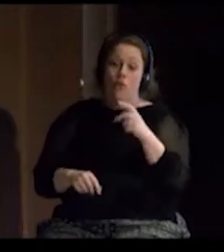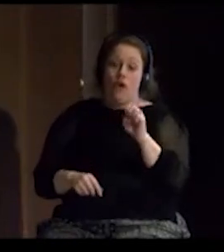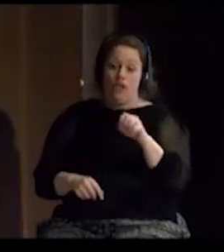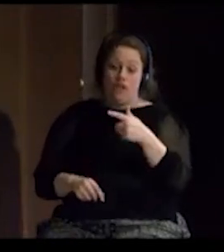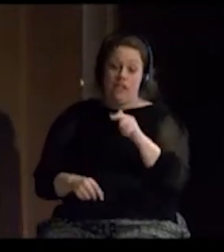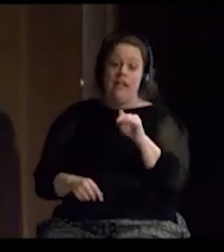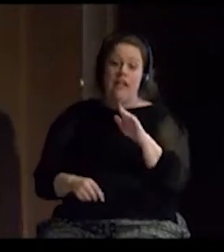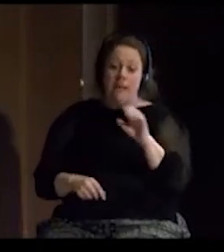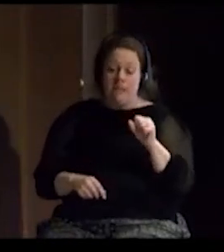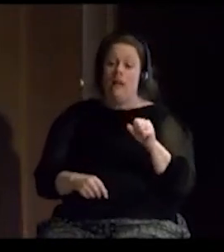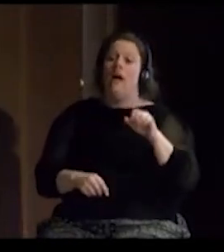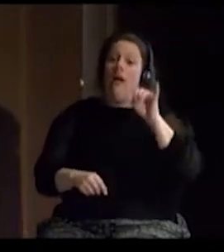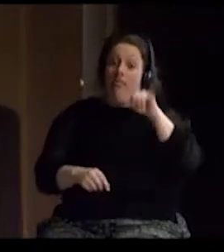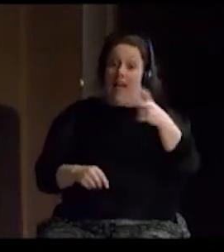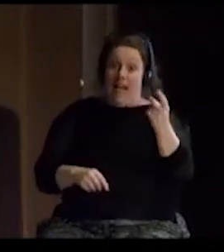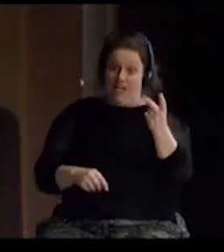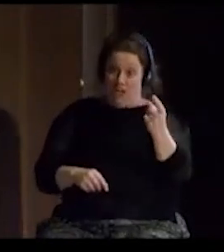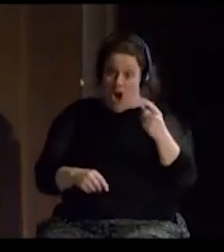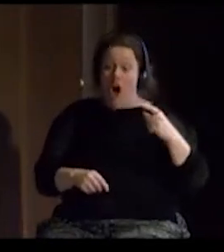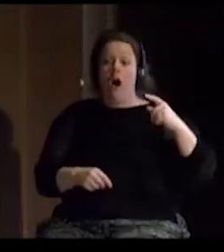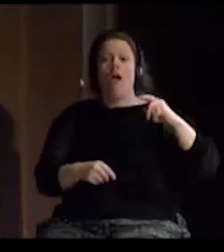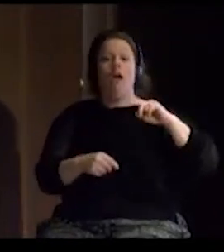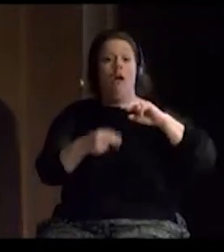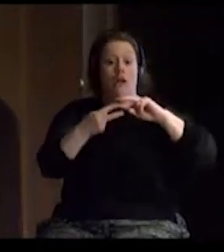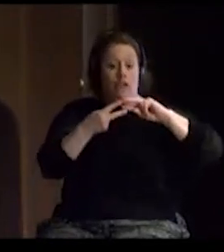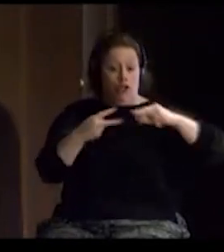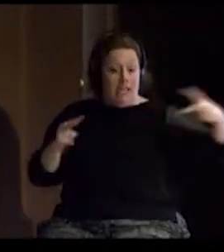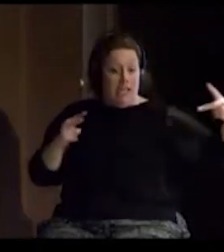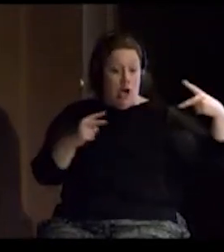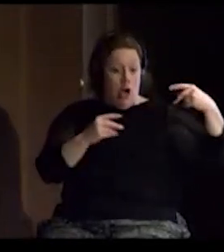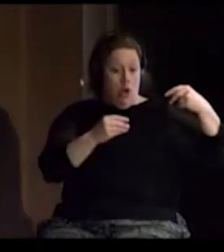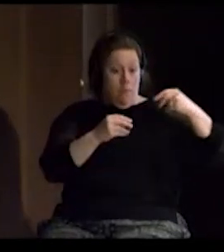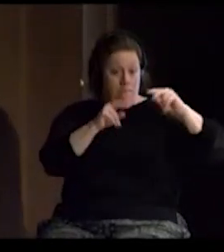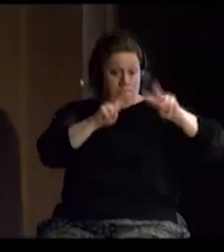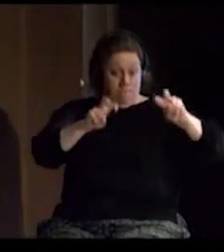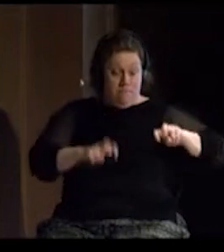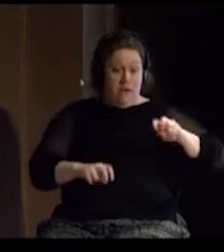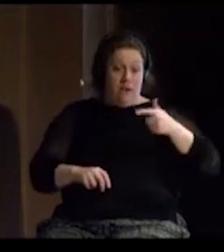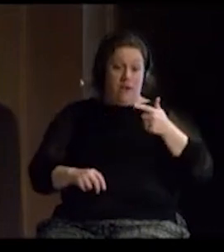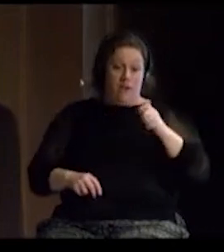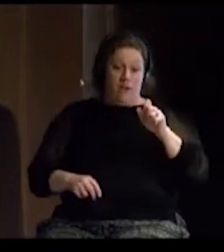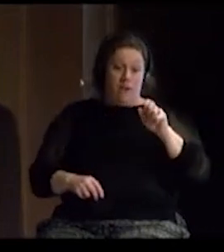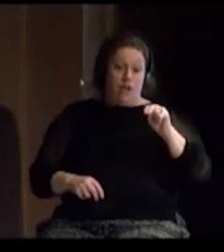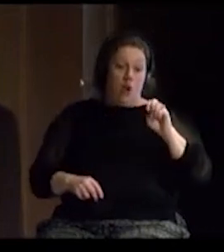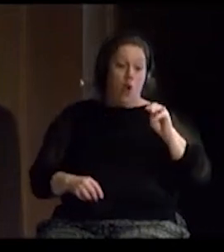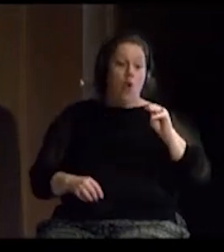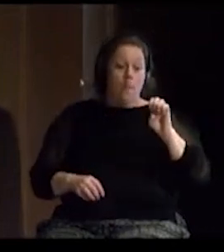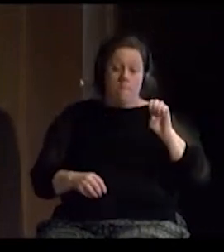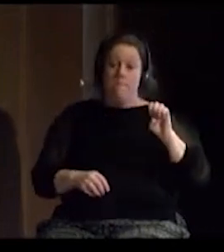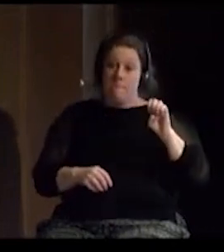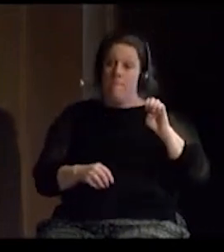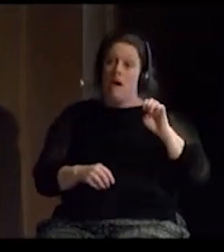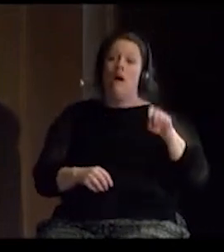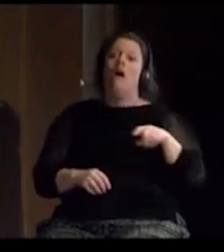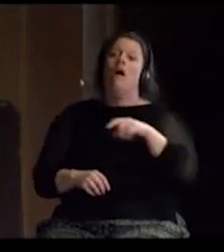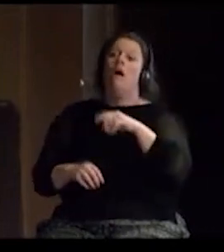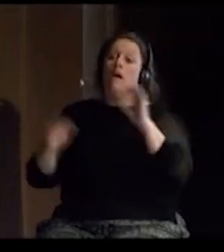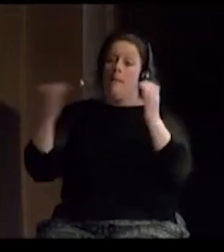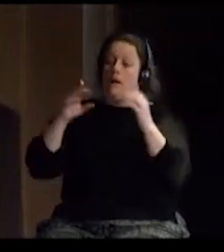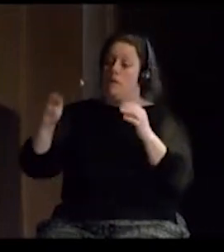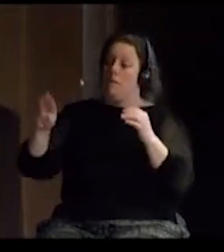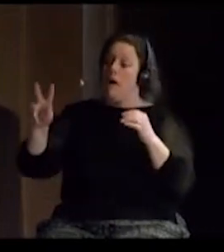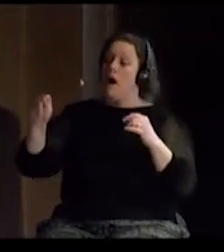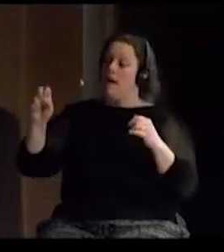the genome of that dog and compared his genome to mutton, and that dog was